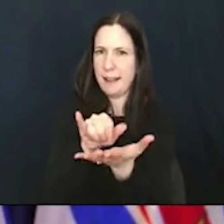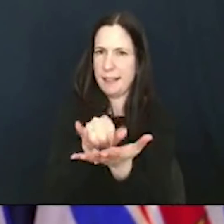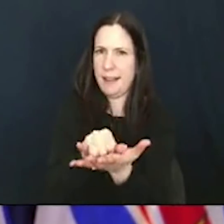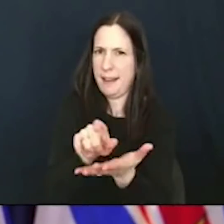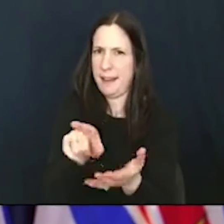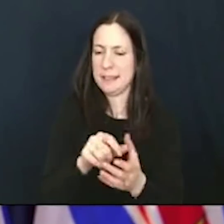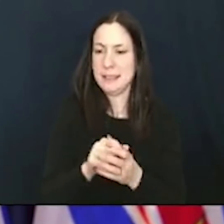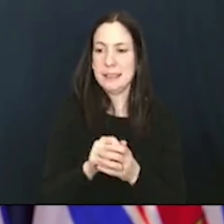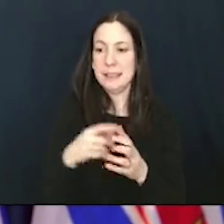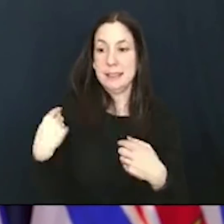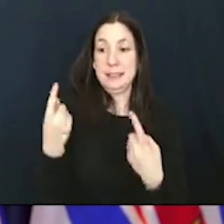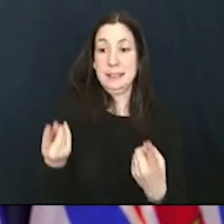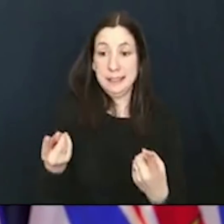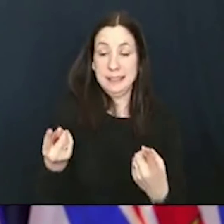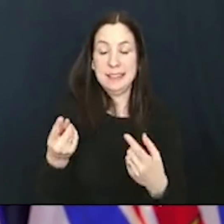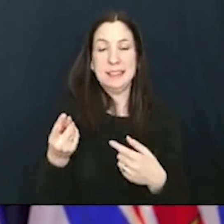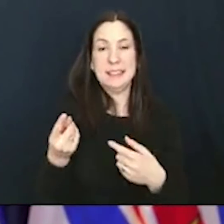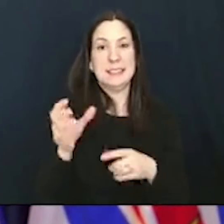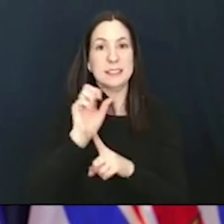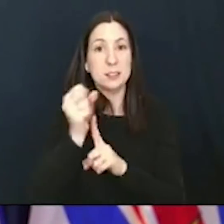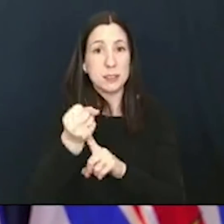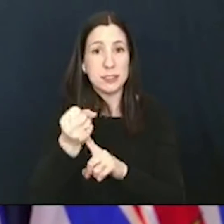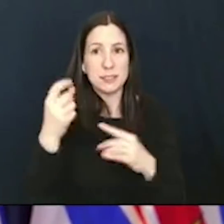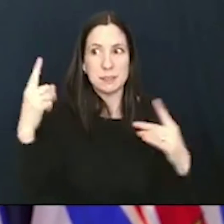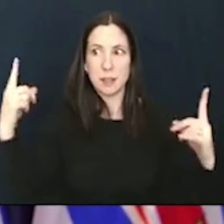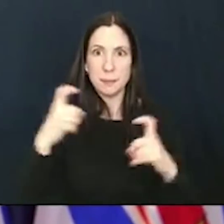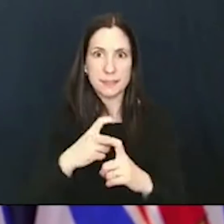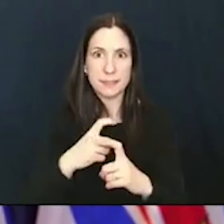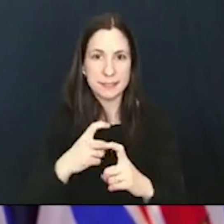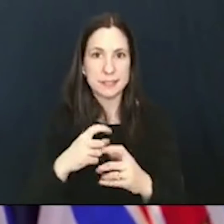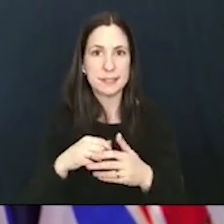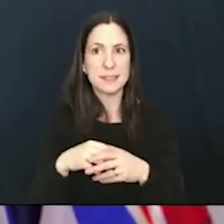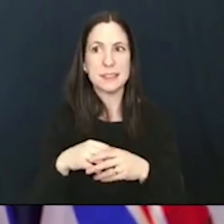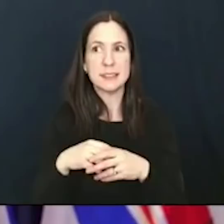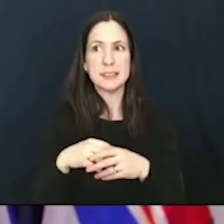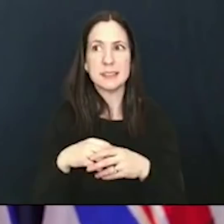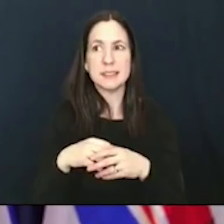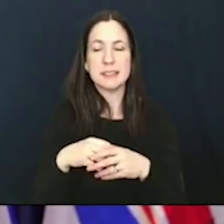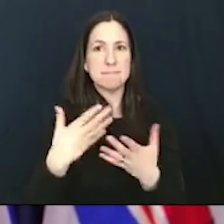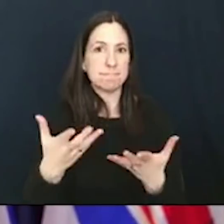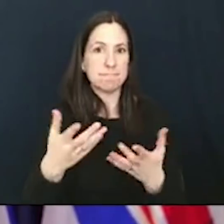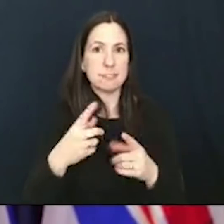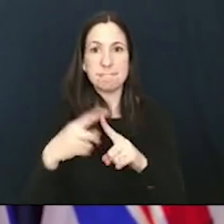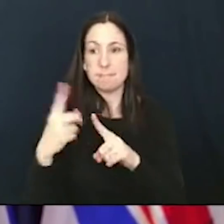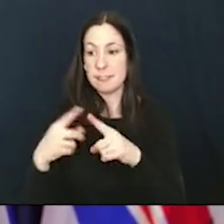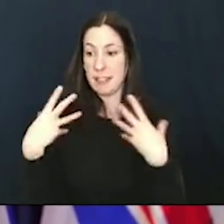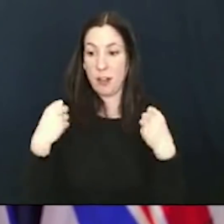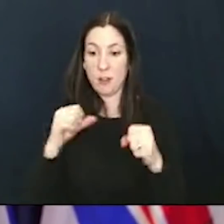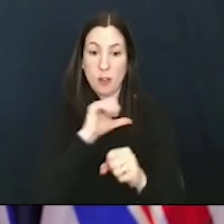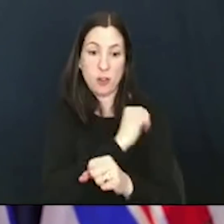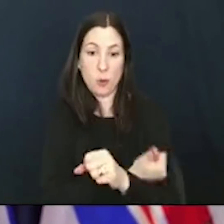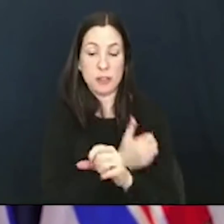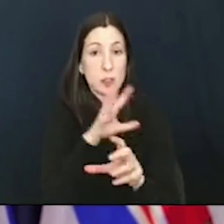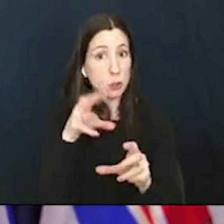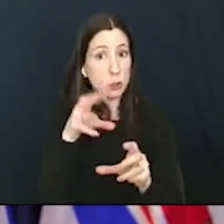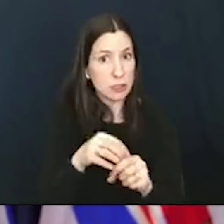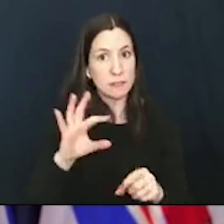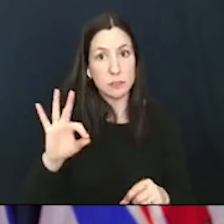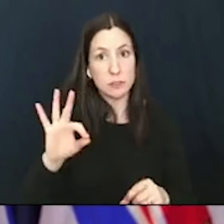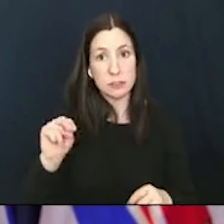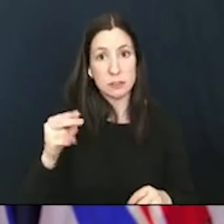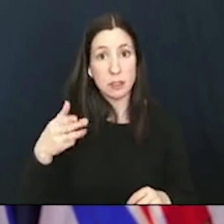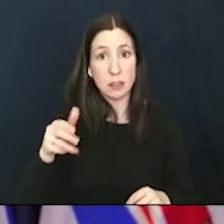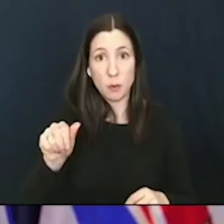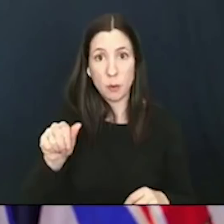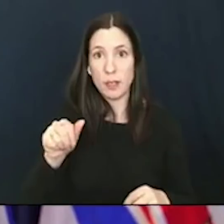complex situations. It's and the health authorities, including the First Nations health authorities, have done, I